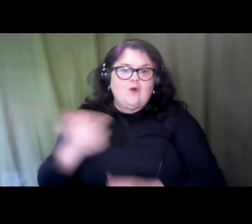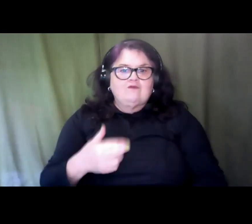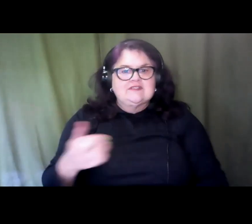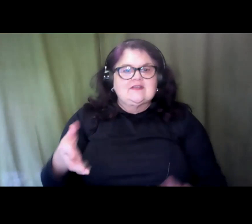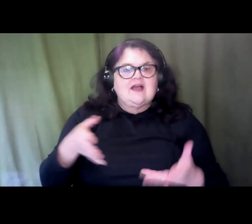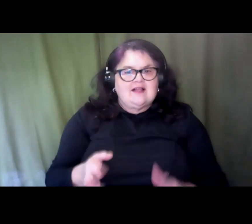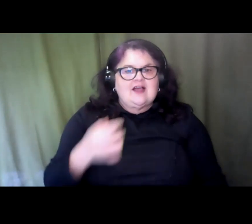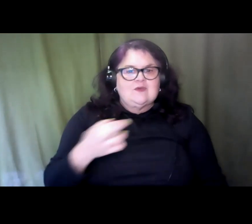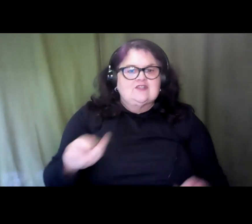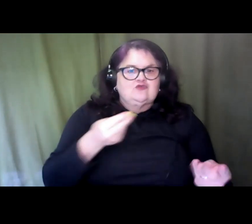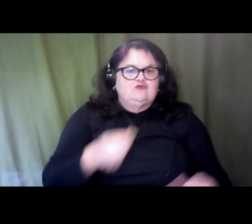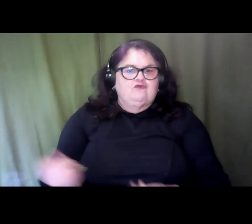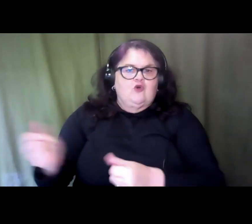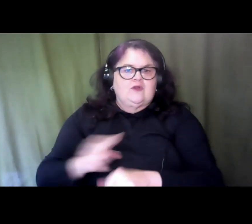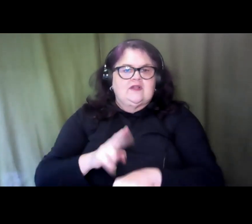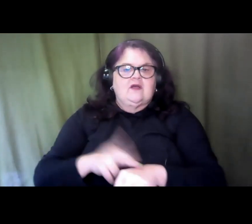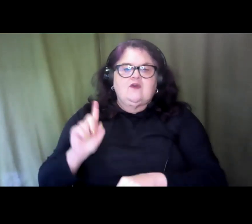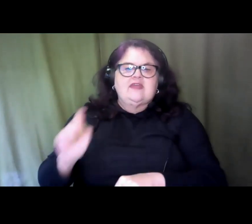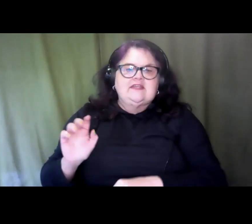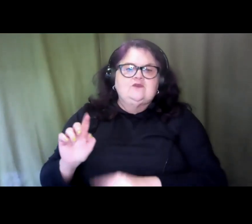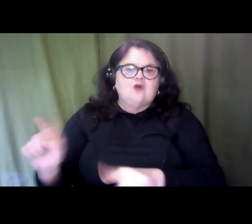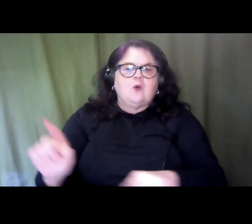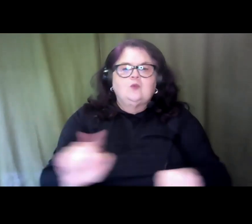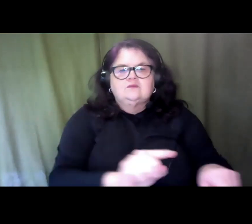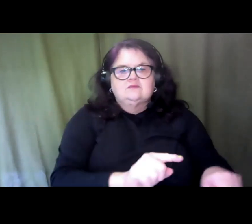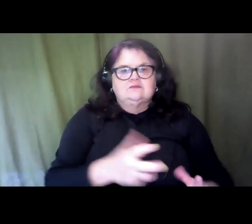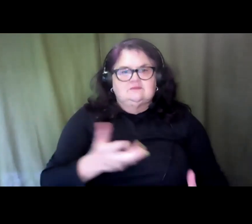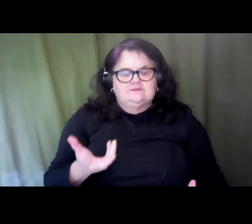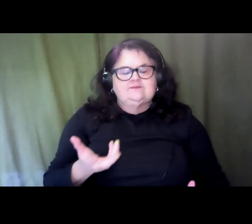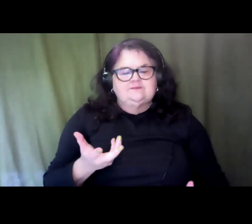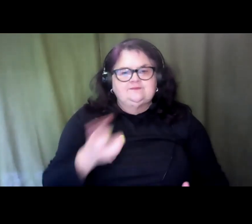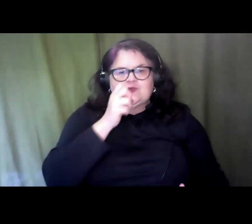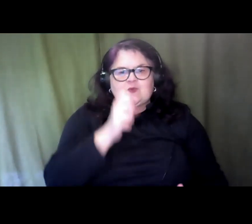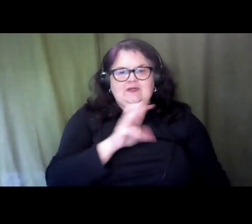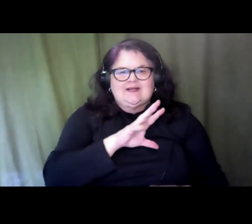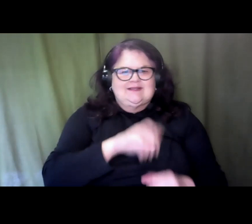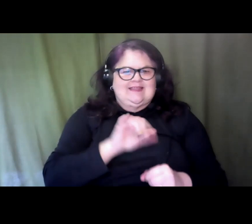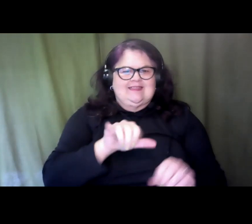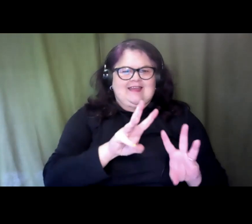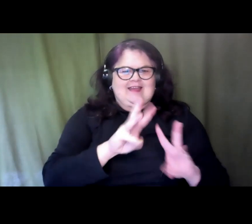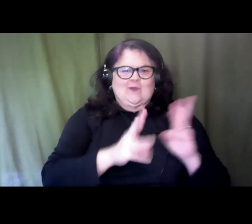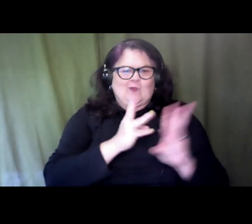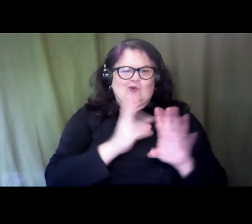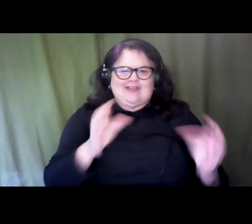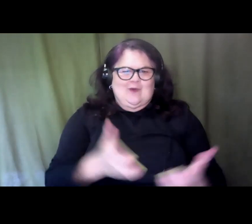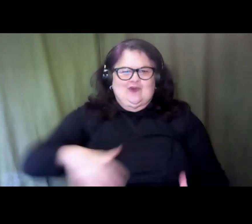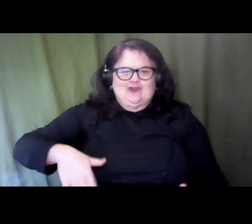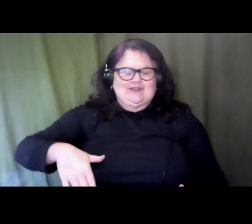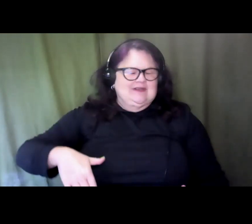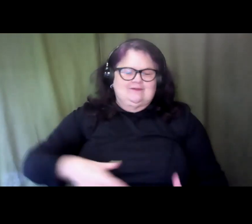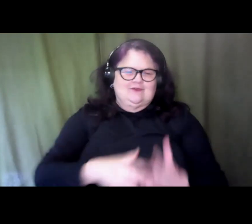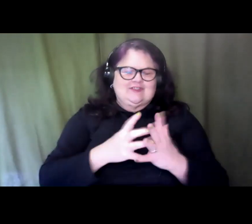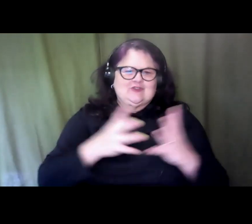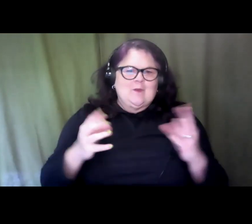flow a lot more naturally to where they need to go. And we're not in that world yet. It requires so much more trust and so much more community